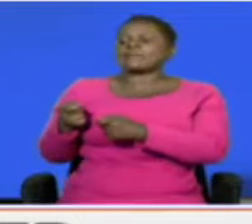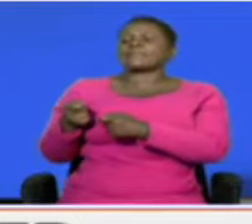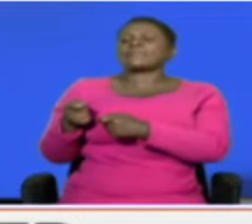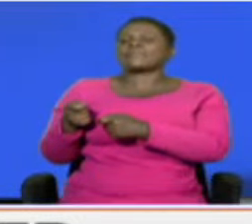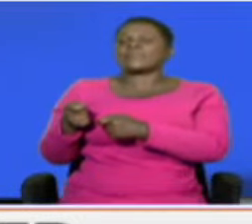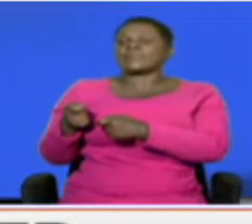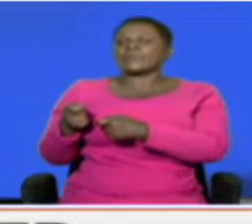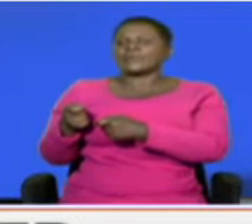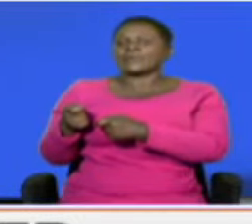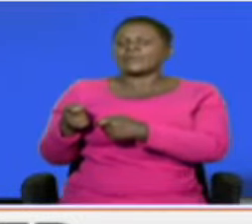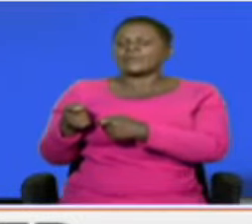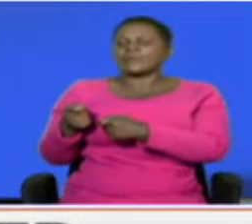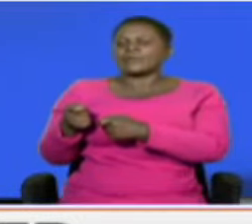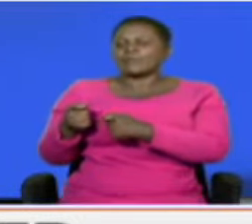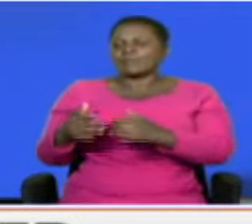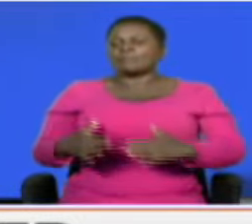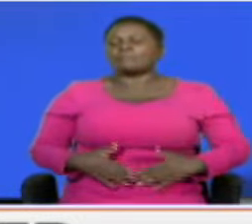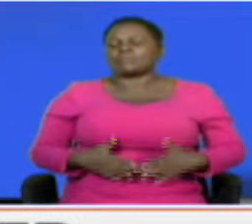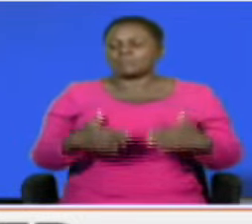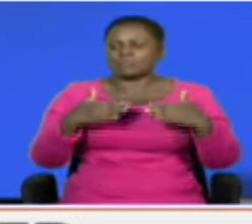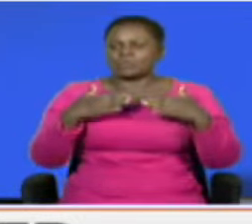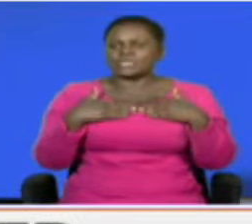jisi sile miili ambazo